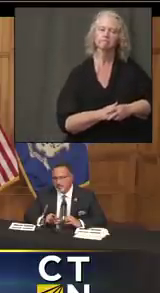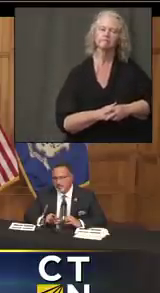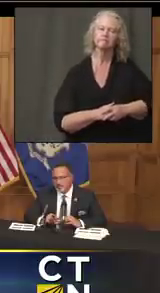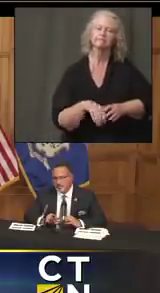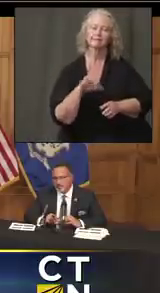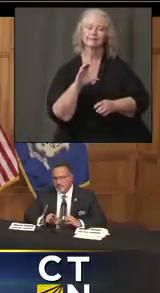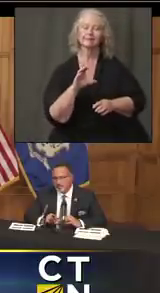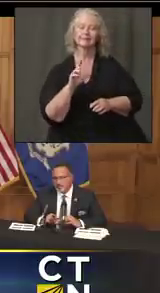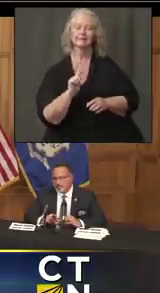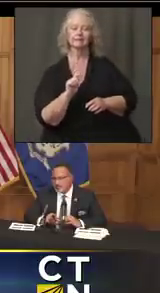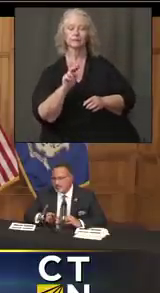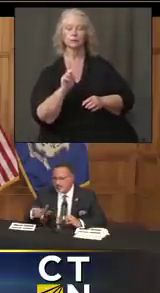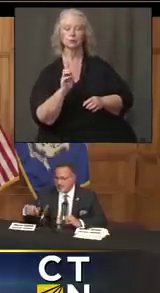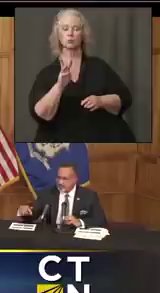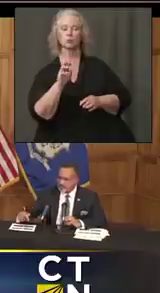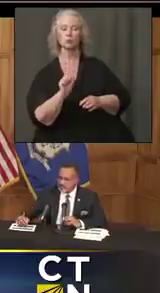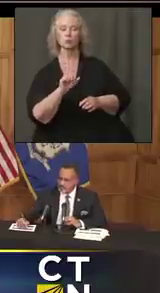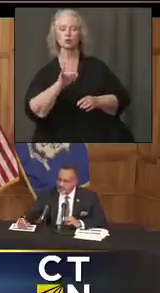CT News Junkie.